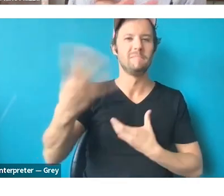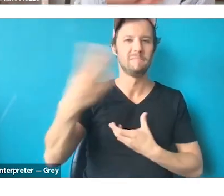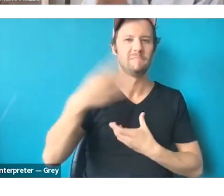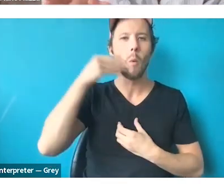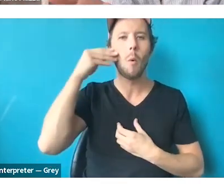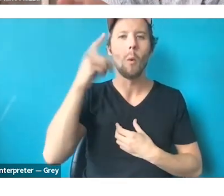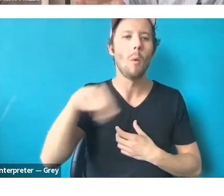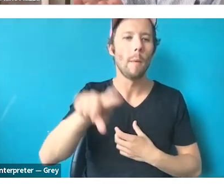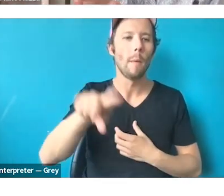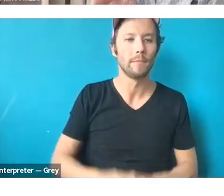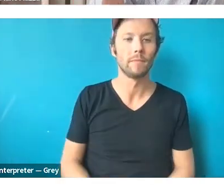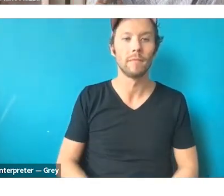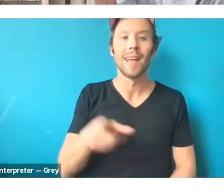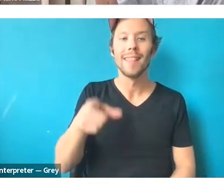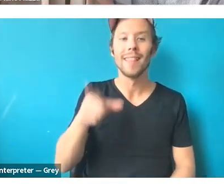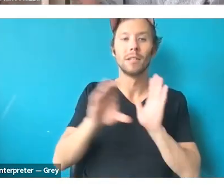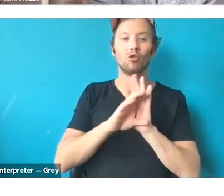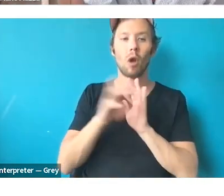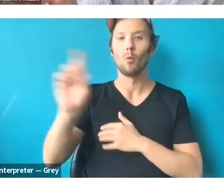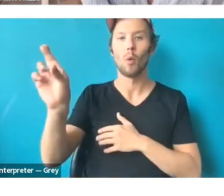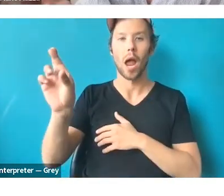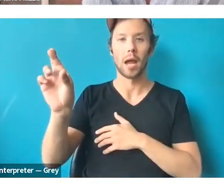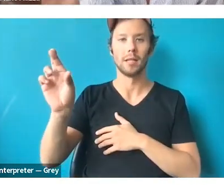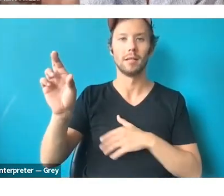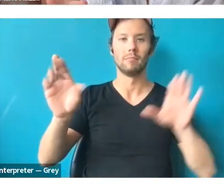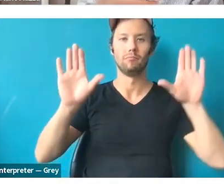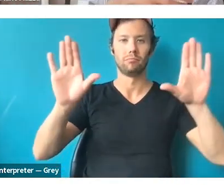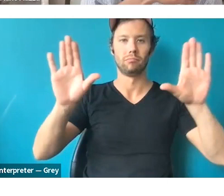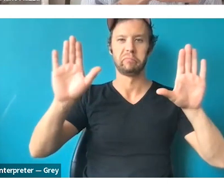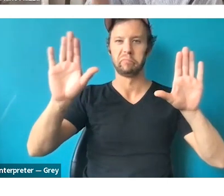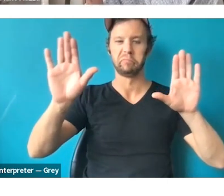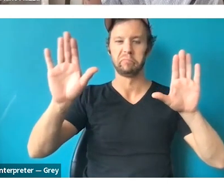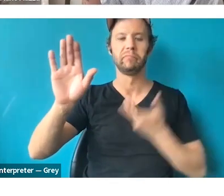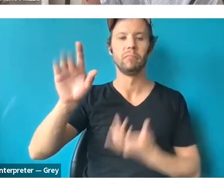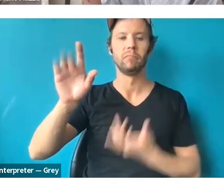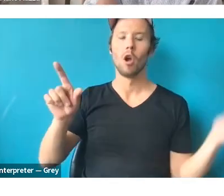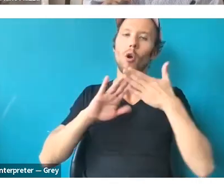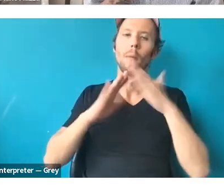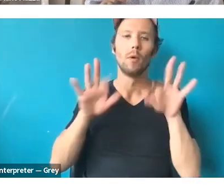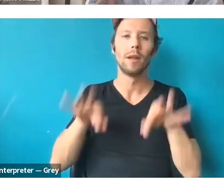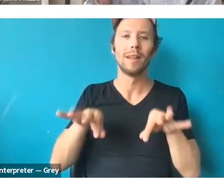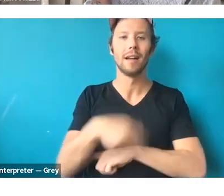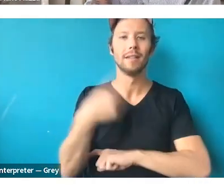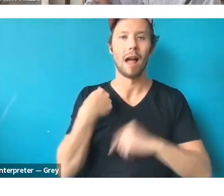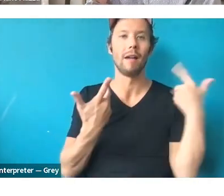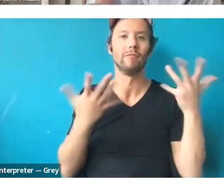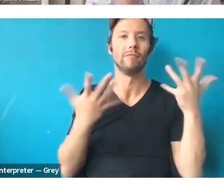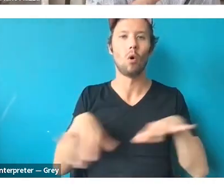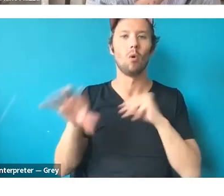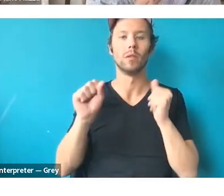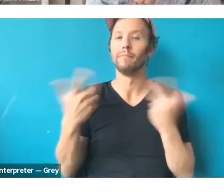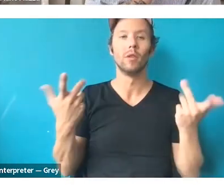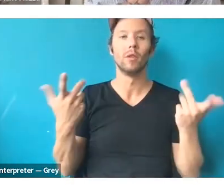right is an example of a community dye day that I hosted. I just gave people quick little